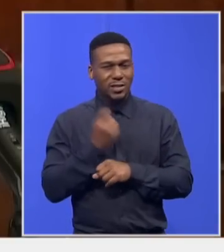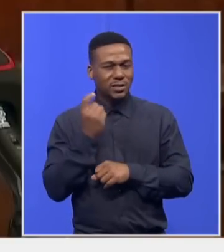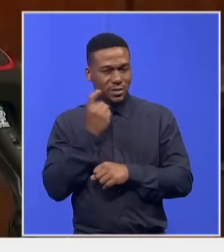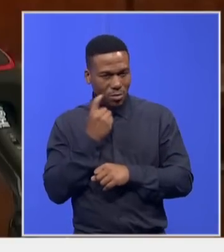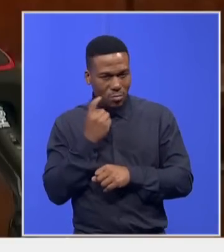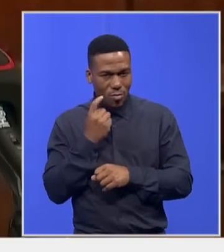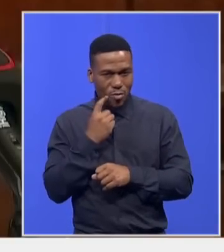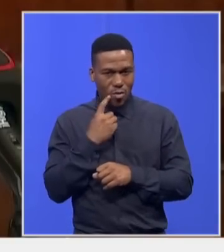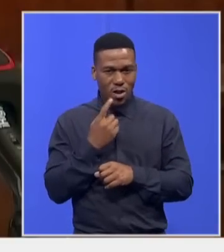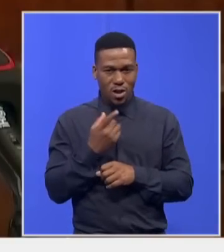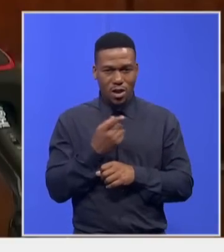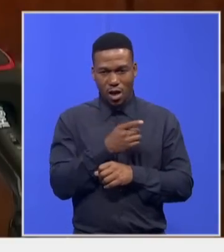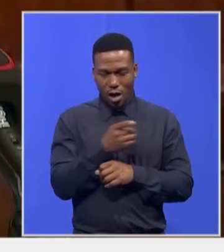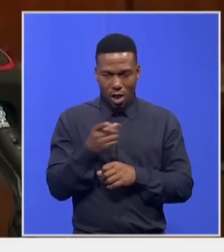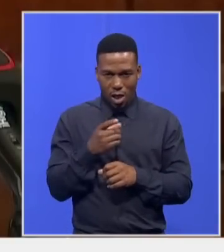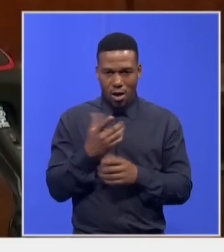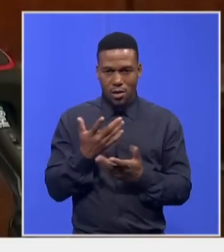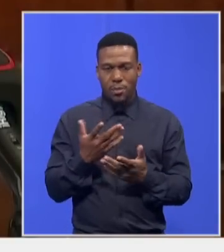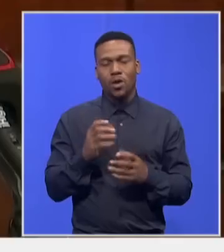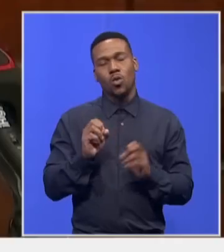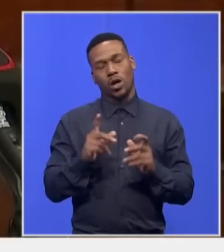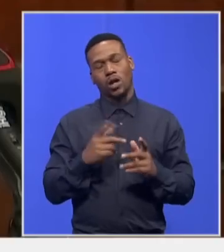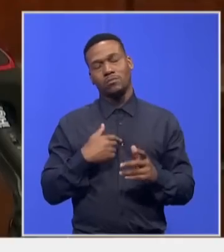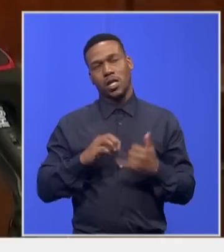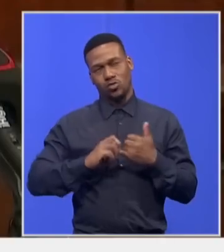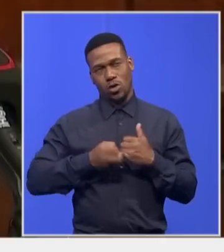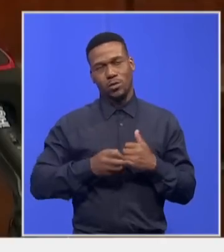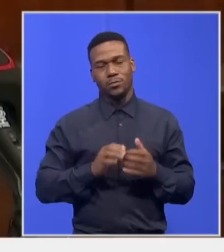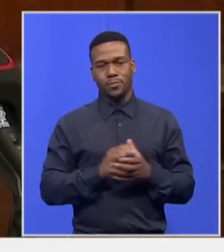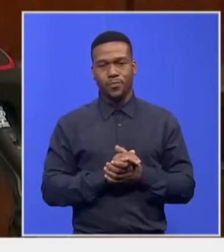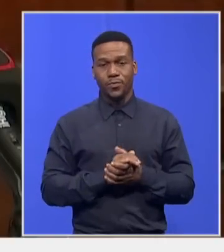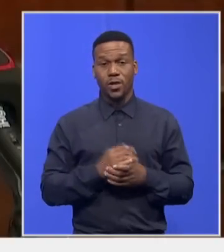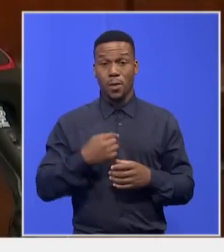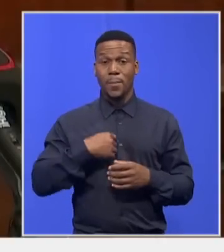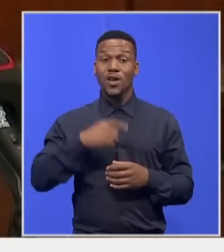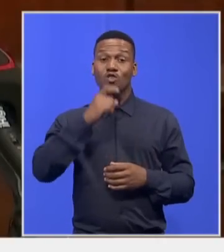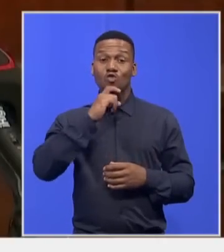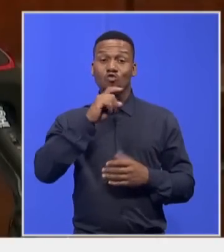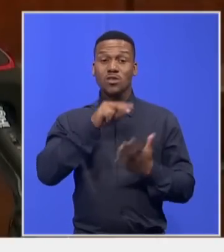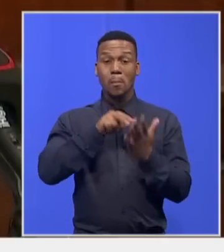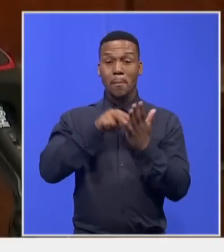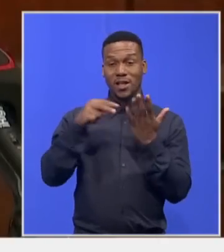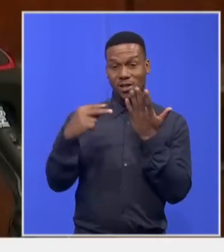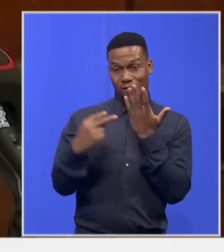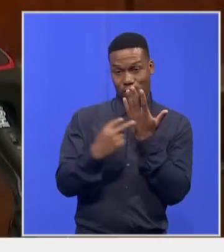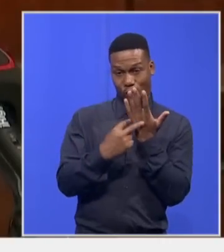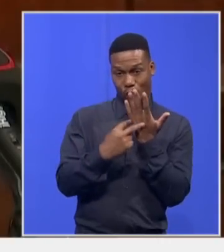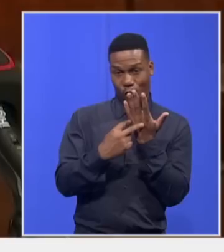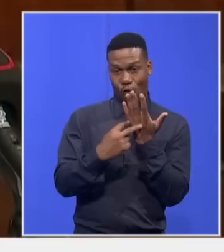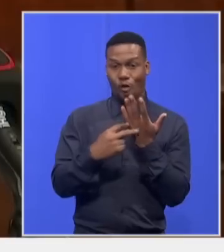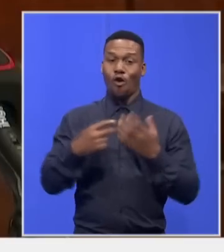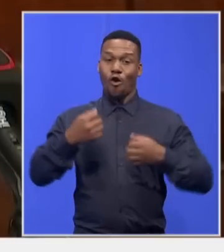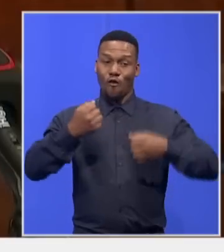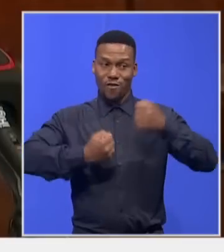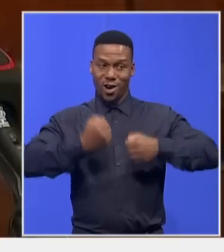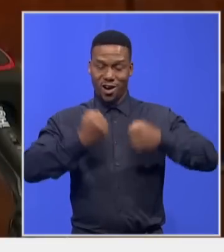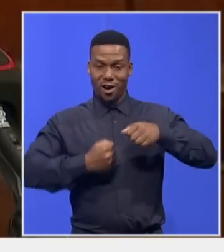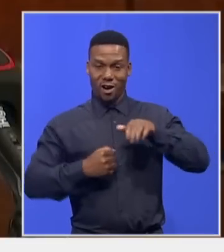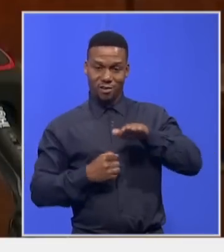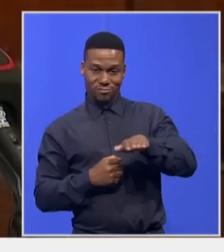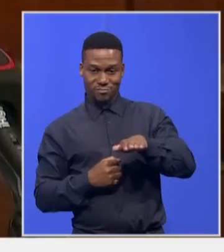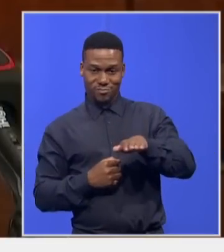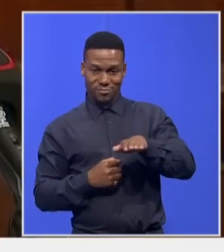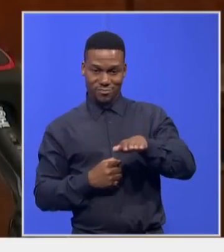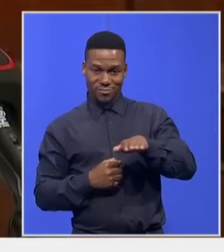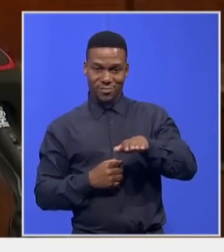an ordinary person. Okay. I'm going to use the metaphor of a car. And I'm going to use an